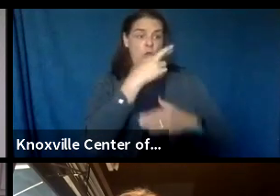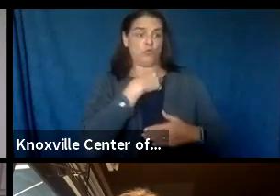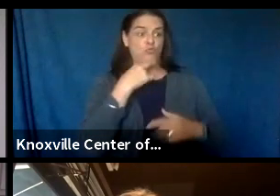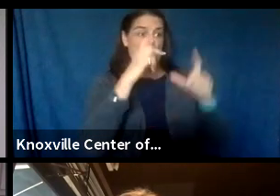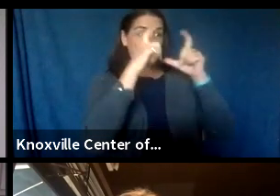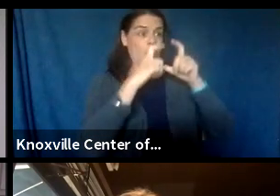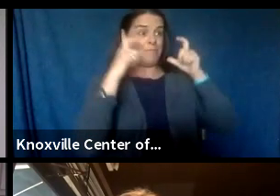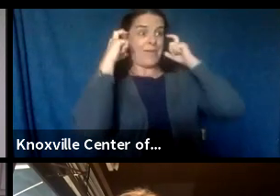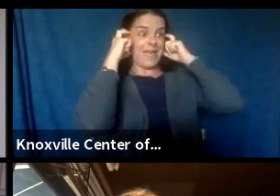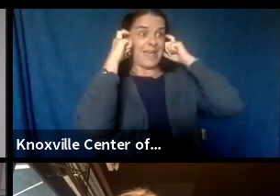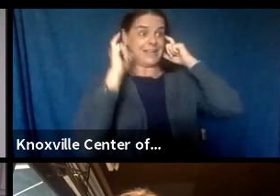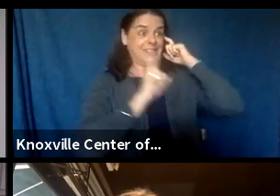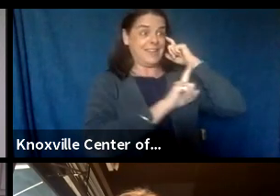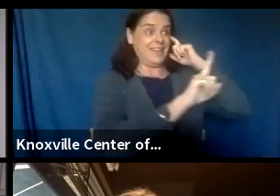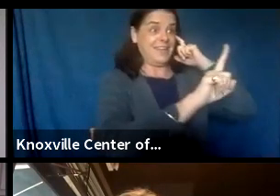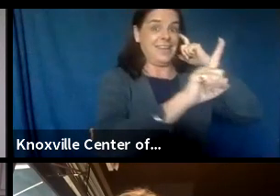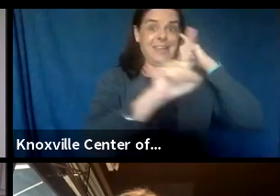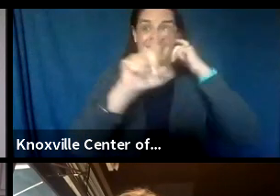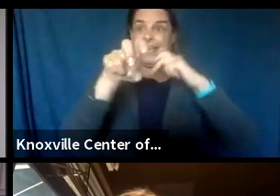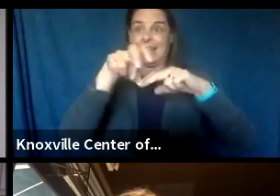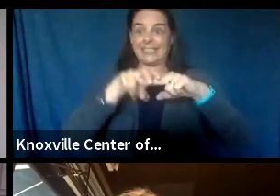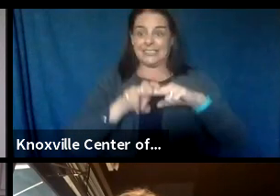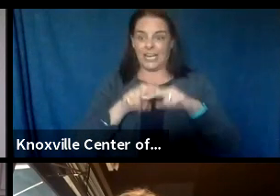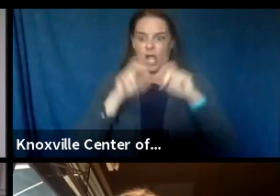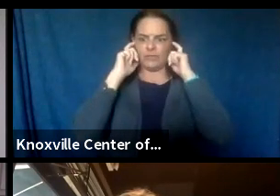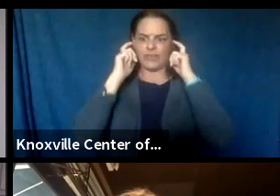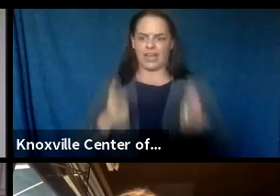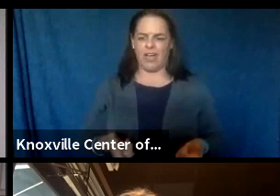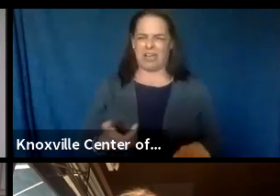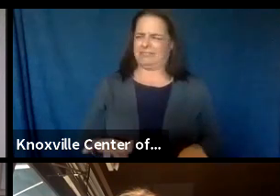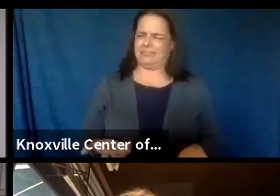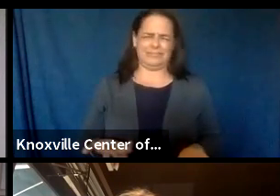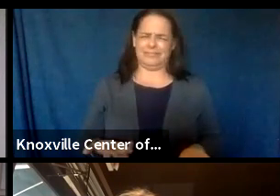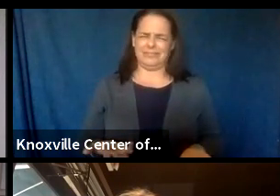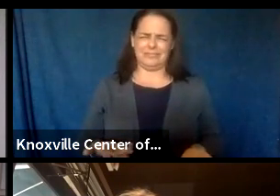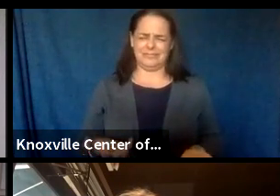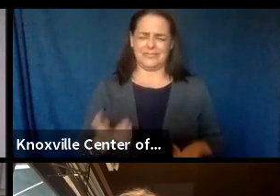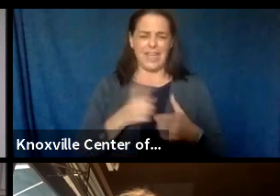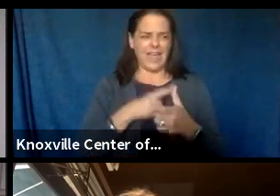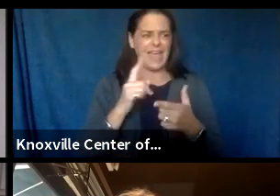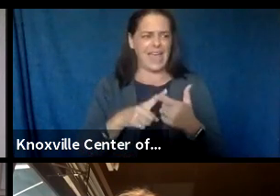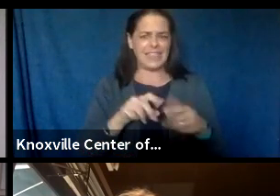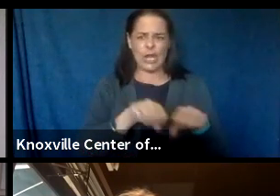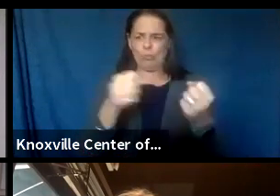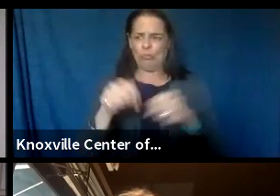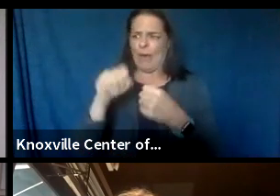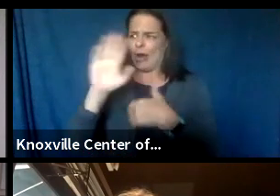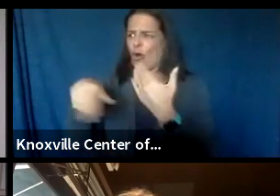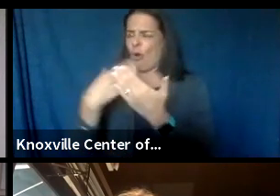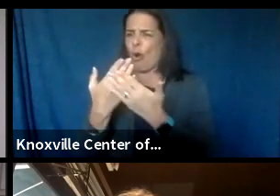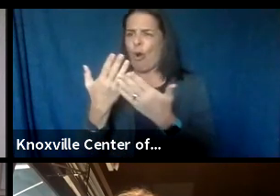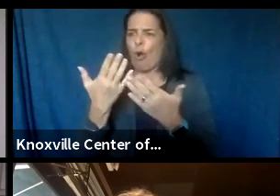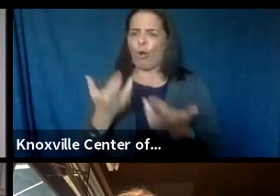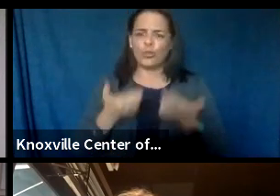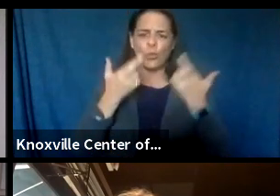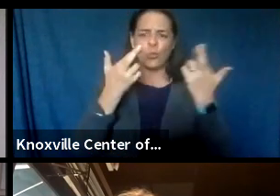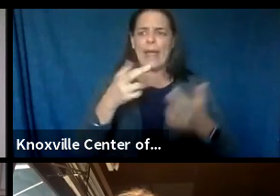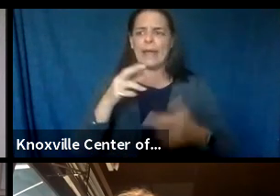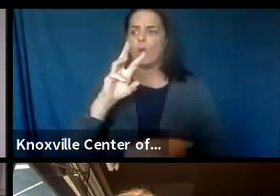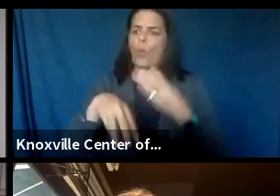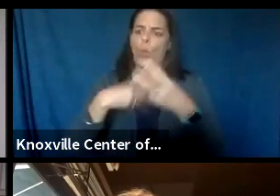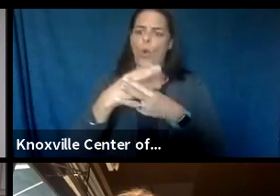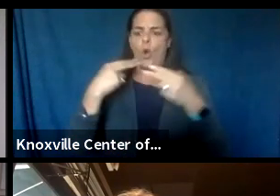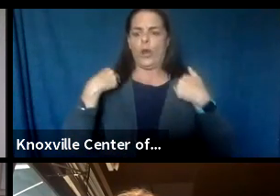a mask to then walk to a table to take that mask off, and then violating all the recommended World Health Organization